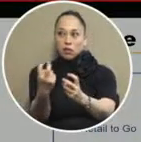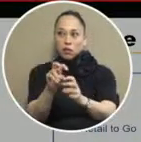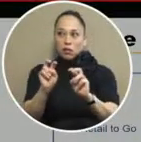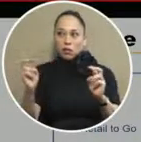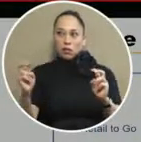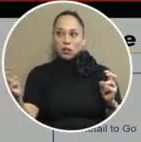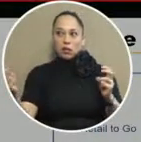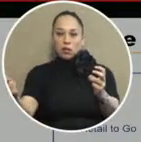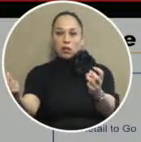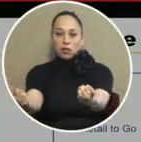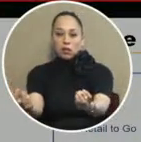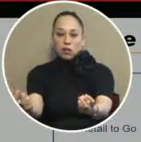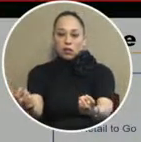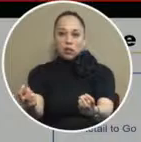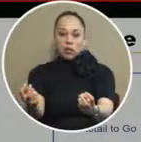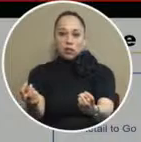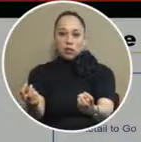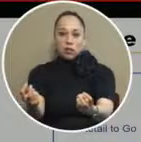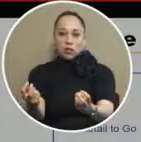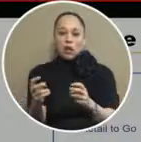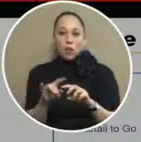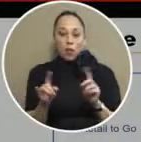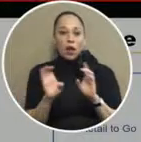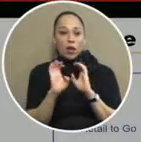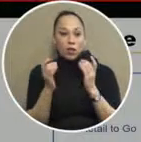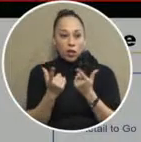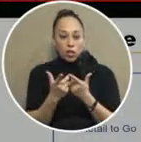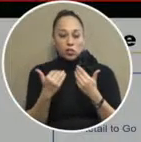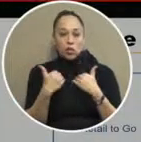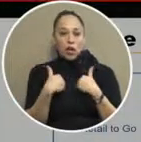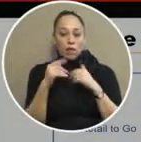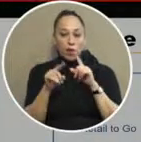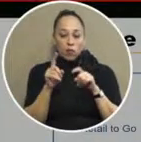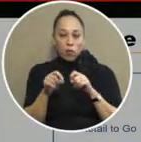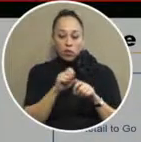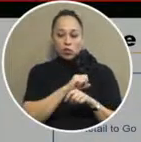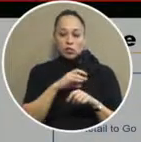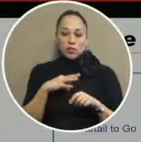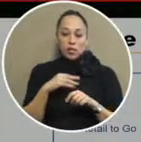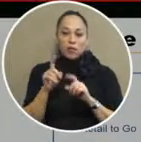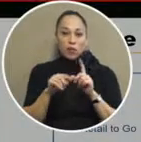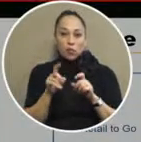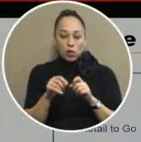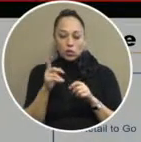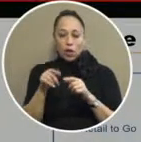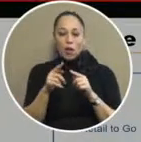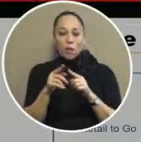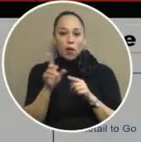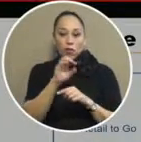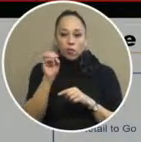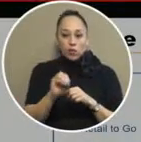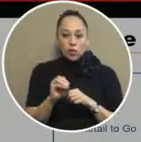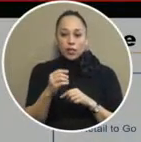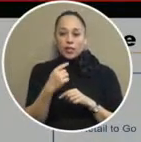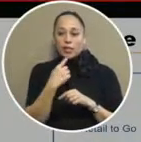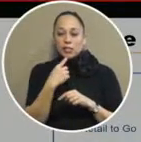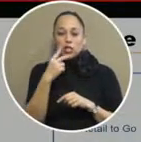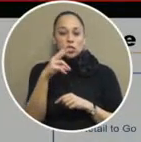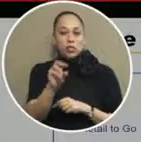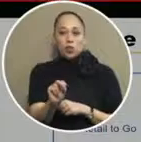towards that, nor does council. I get questions, does staff count towards the percentages? And the answer is no.